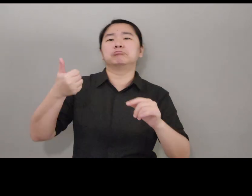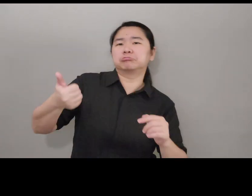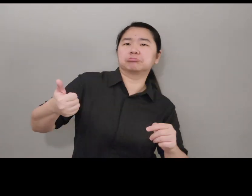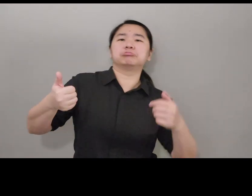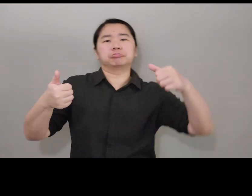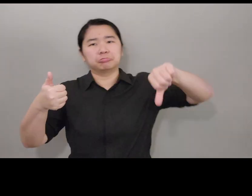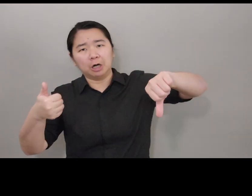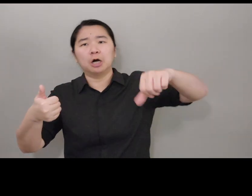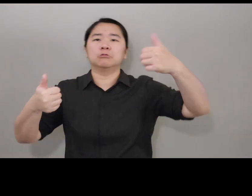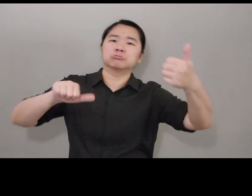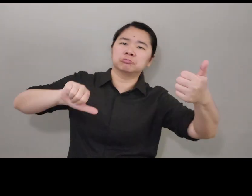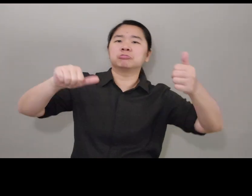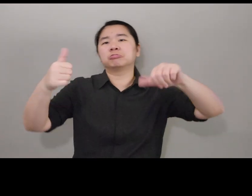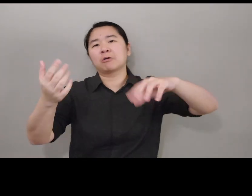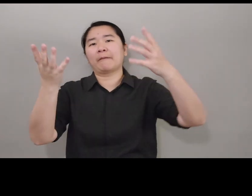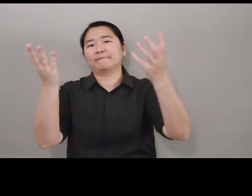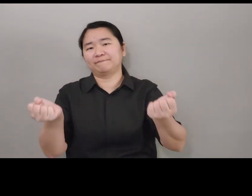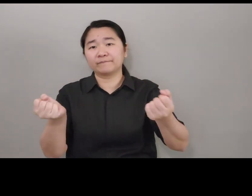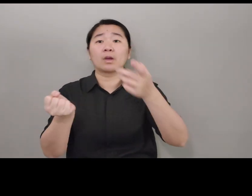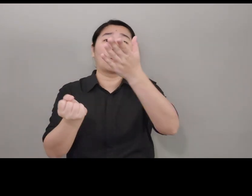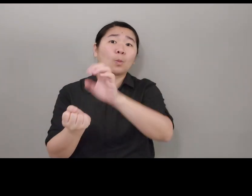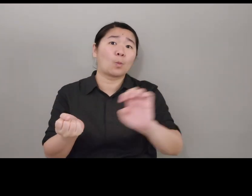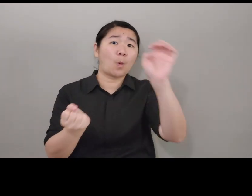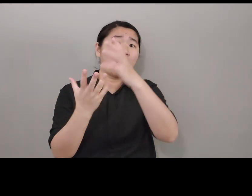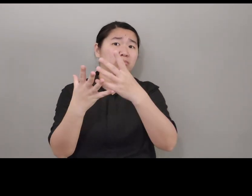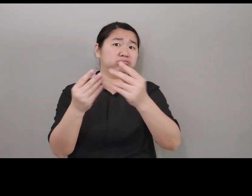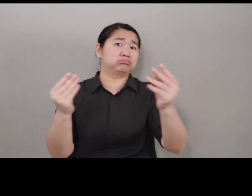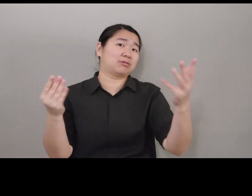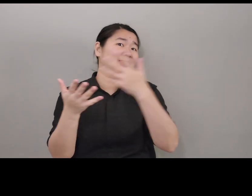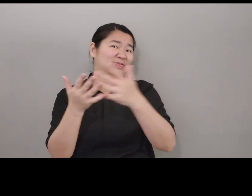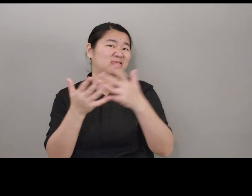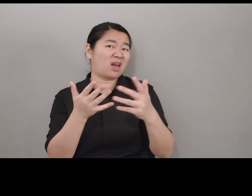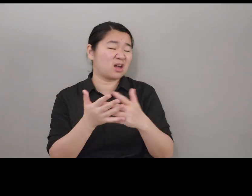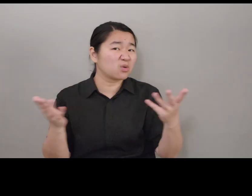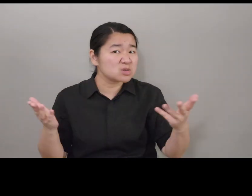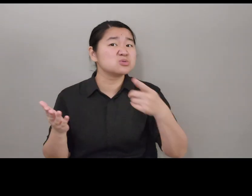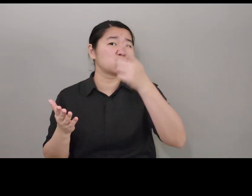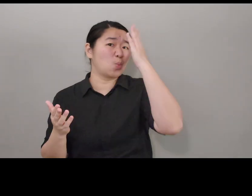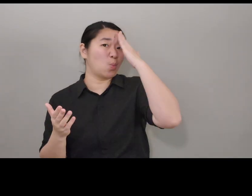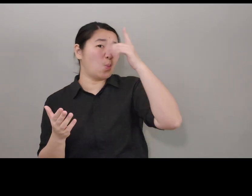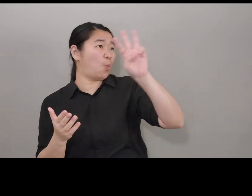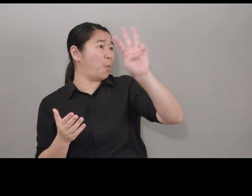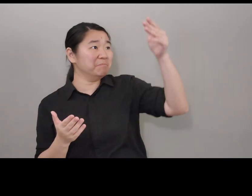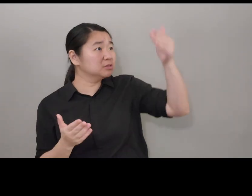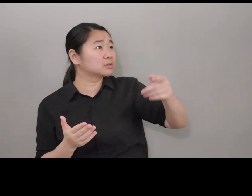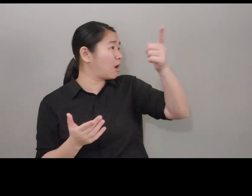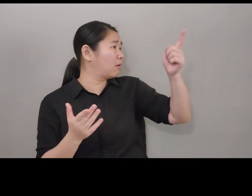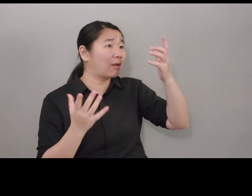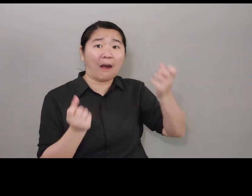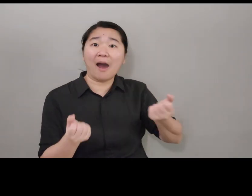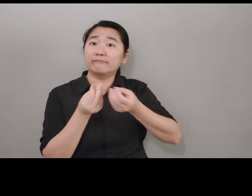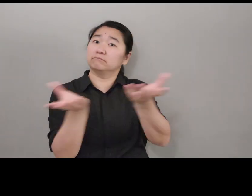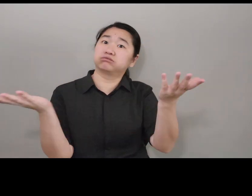websites, language detection, where we have language apart, easily identifiable, very easy for a developer to miss.